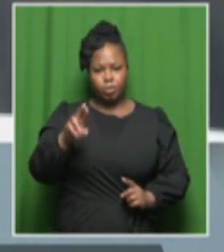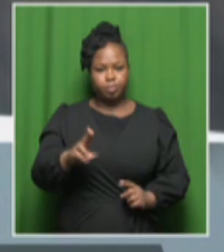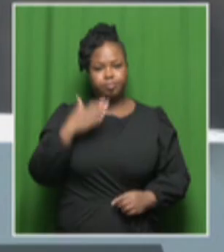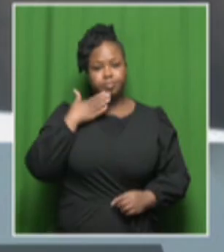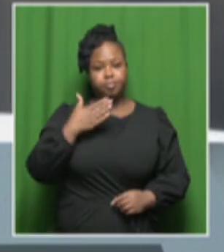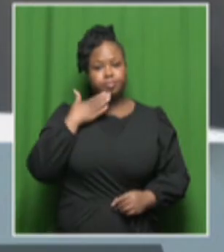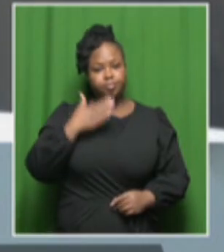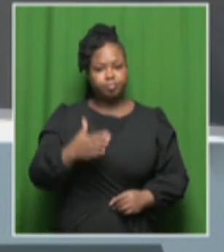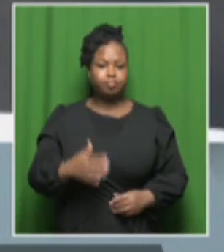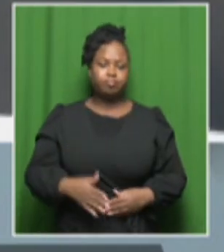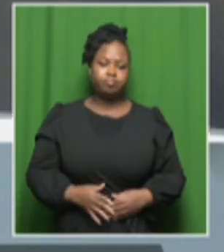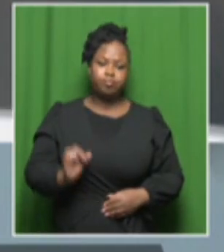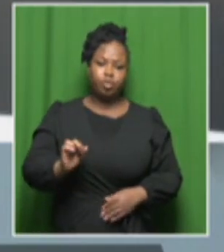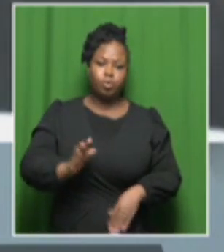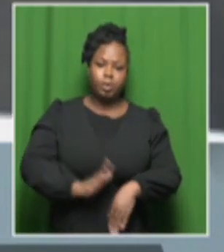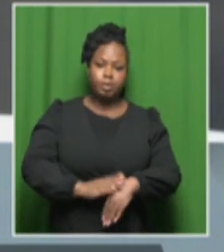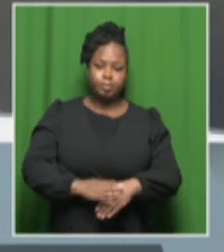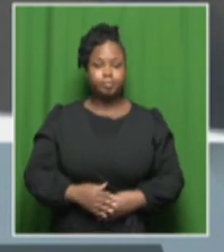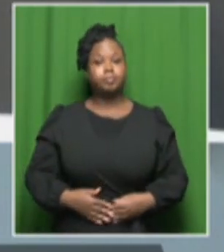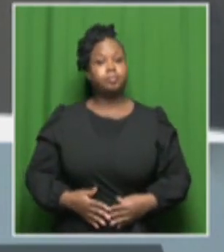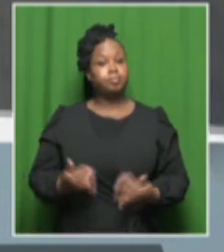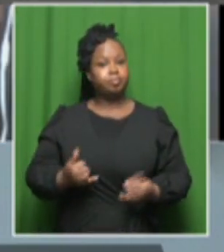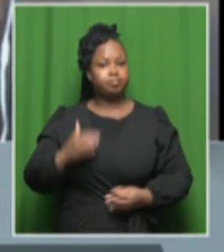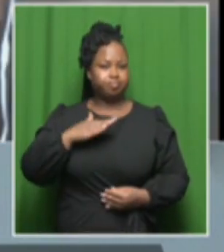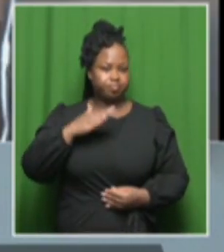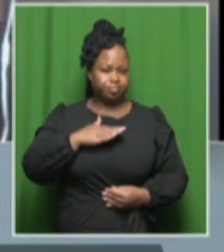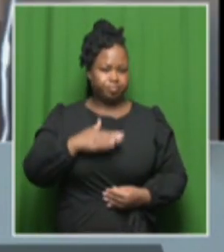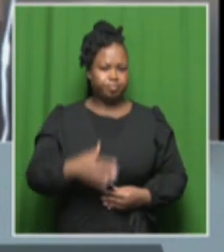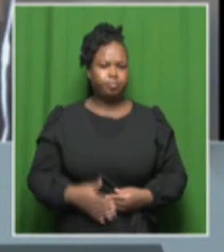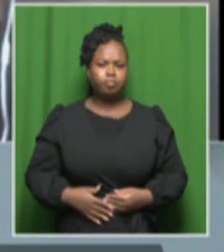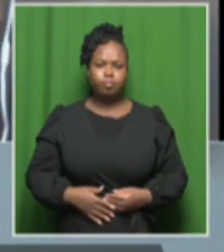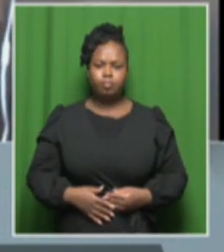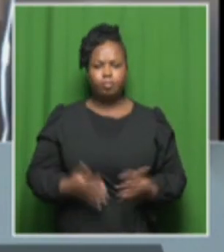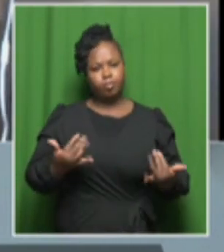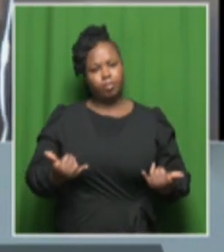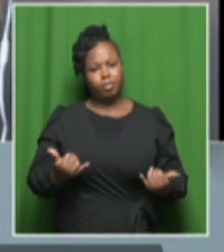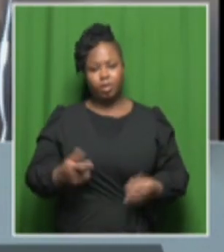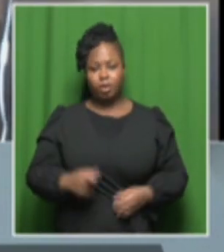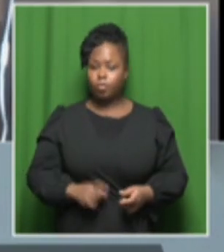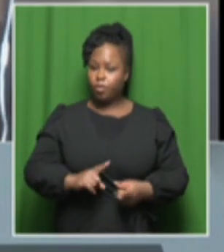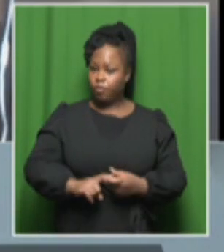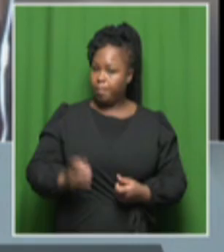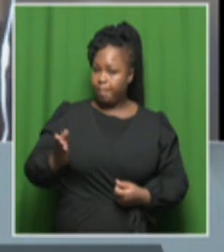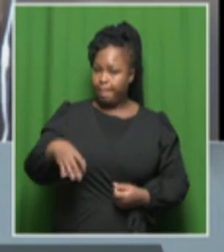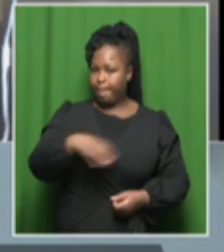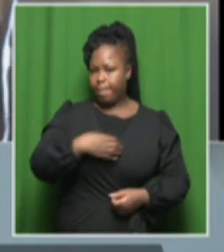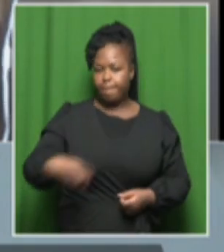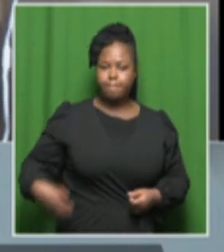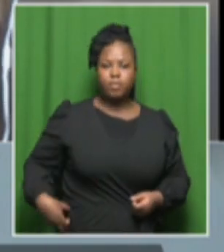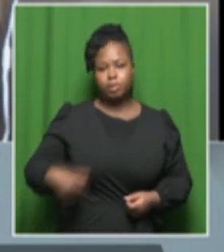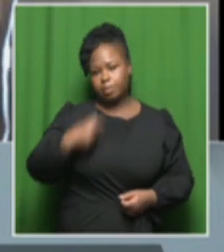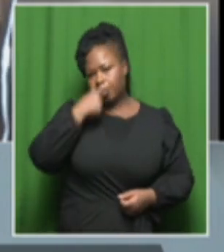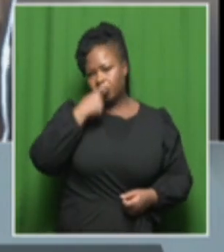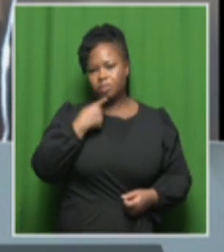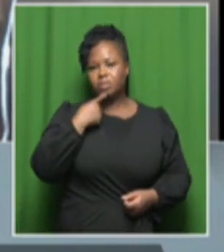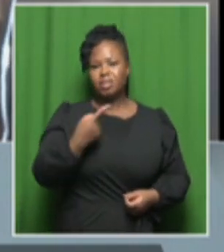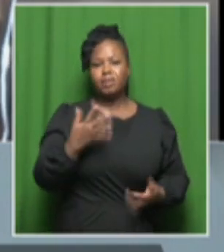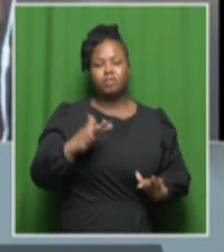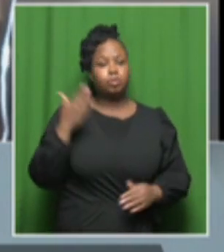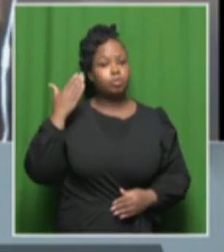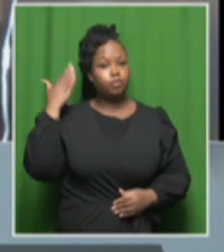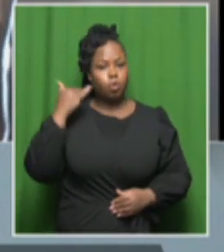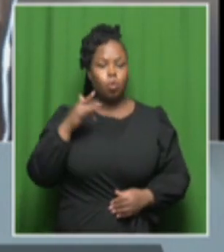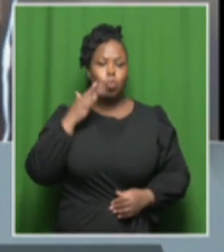you so much for your time this afternoon. Just taking off from what President Cyril Ramaphosa said in